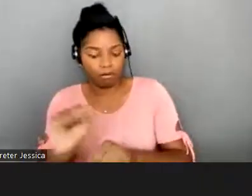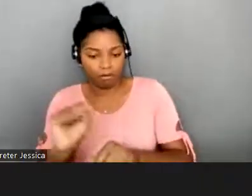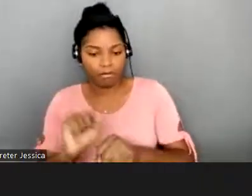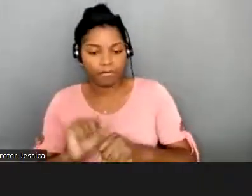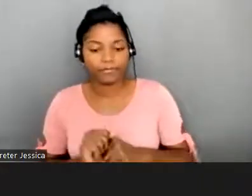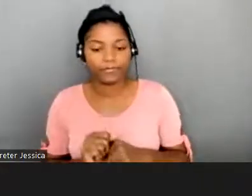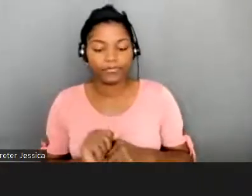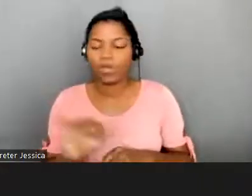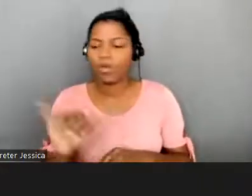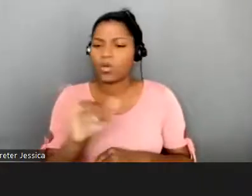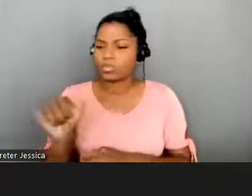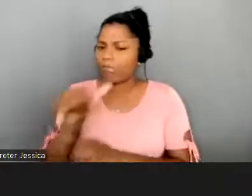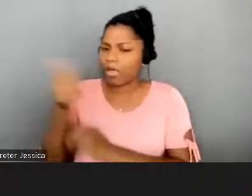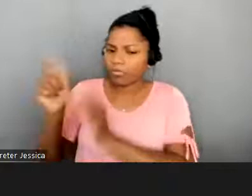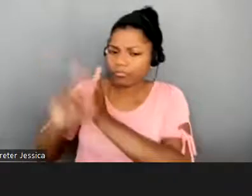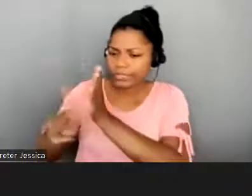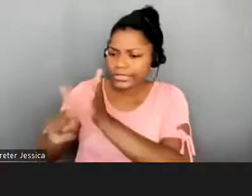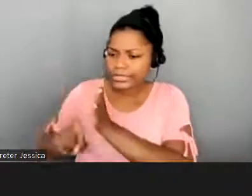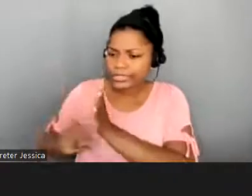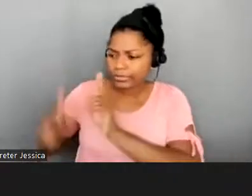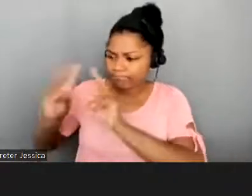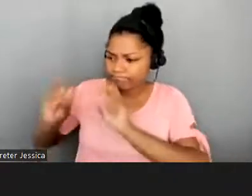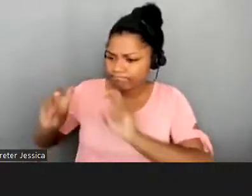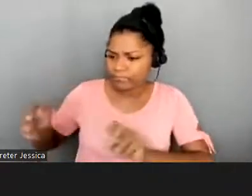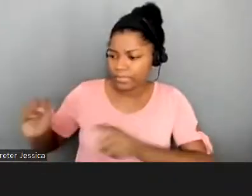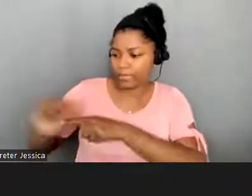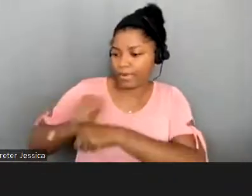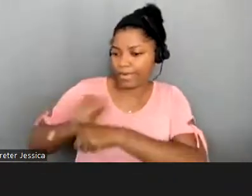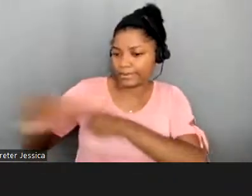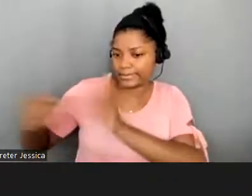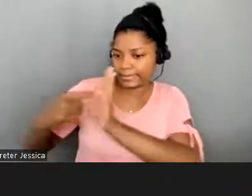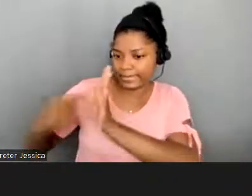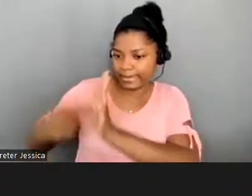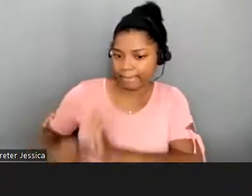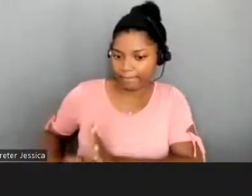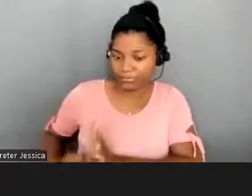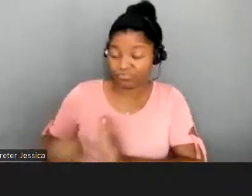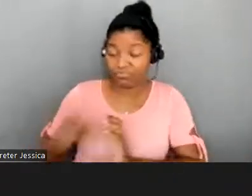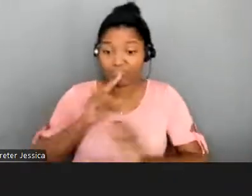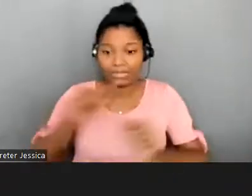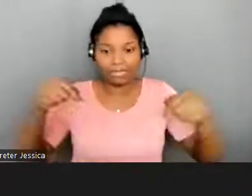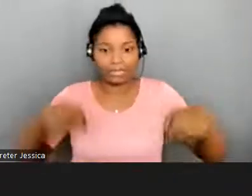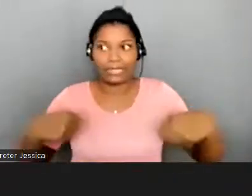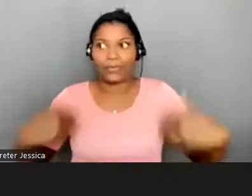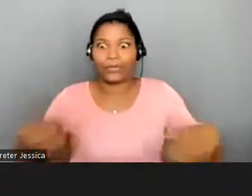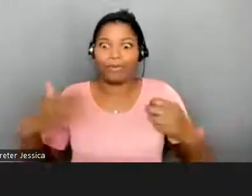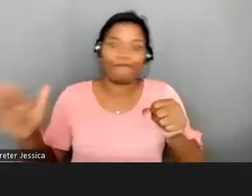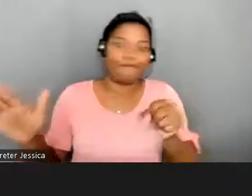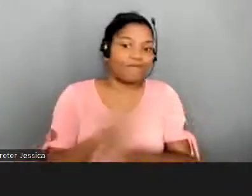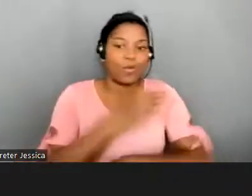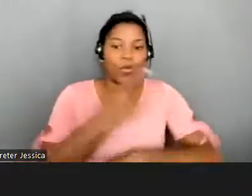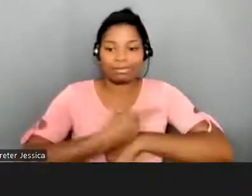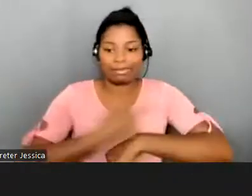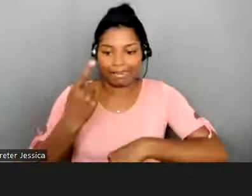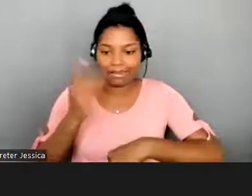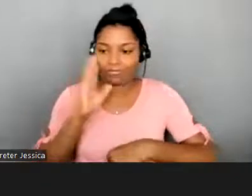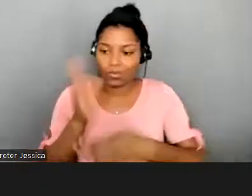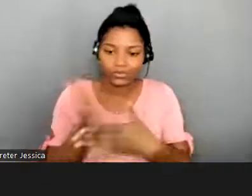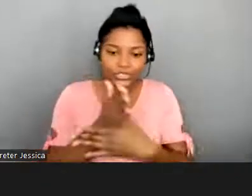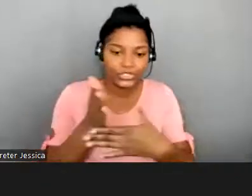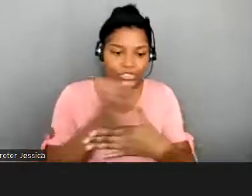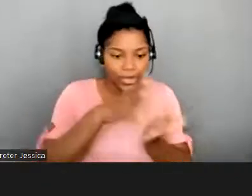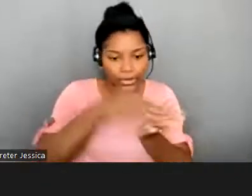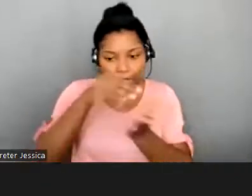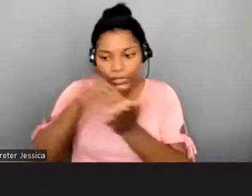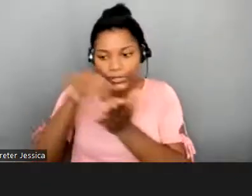engagement research and practice examples. It's going to be a very full day of shared learning and inspiration,